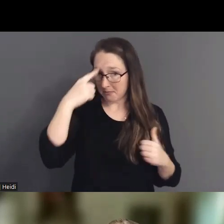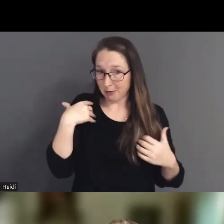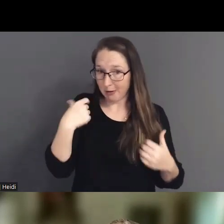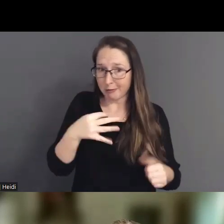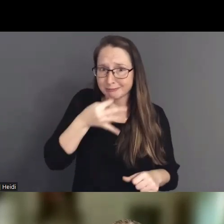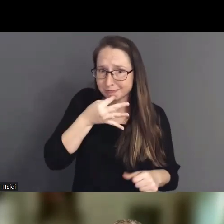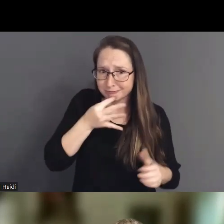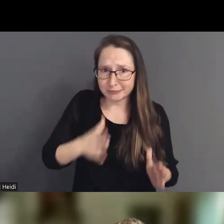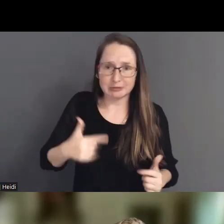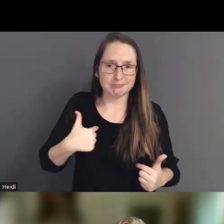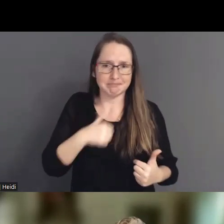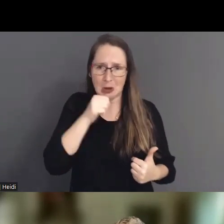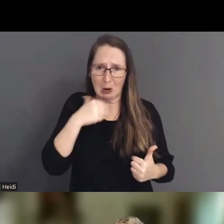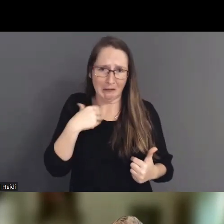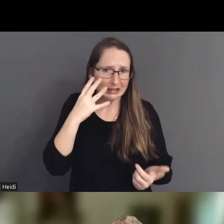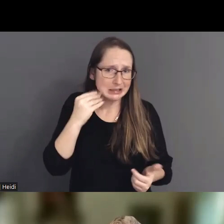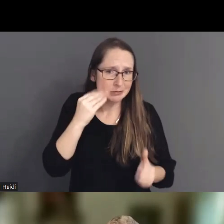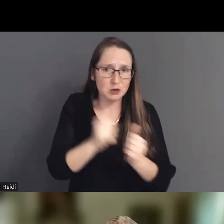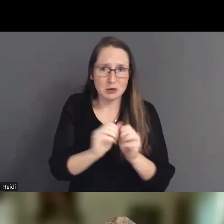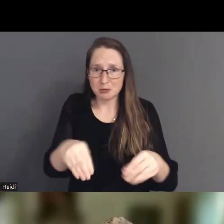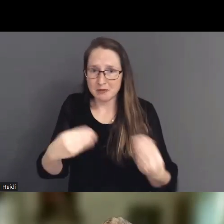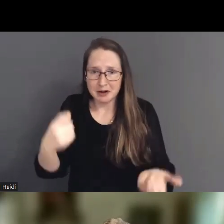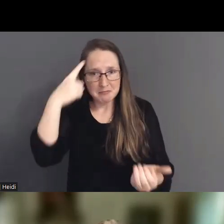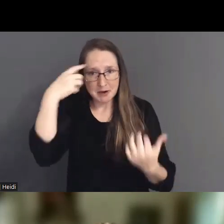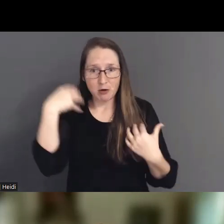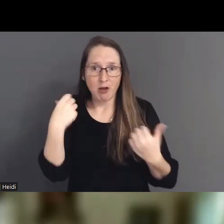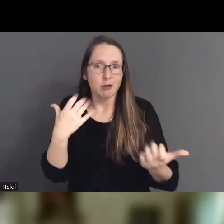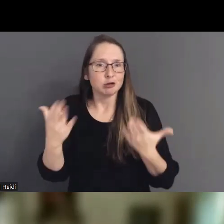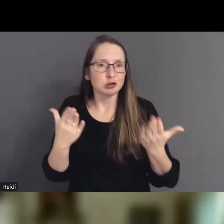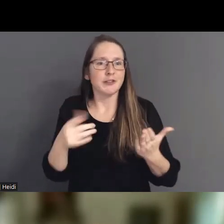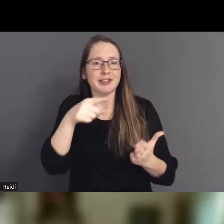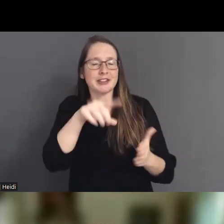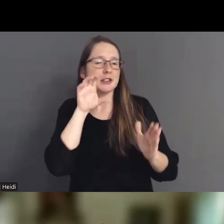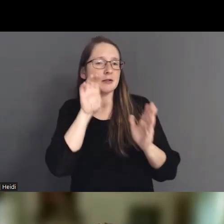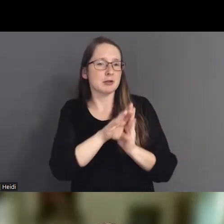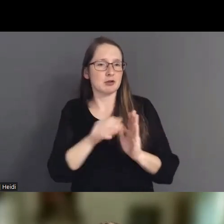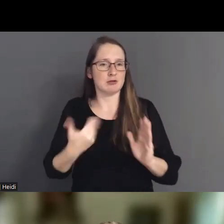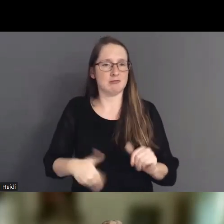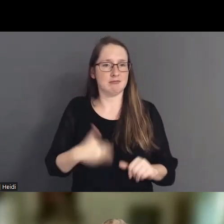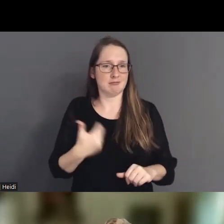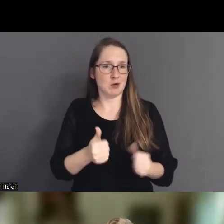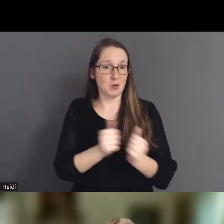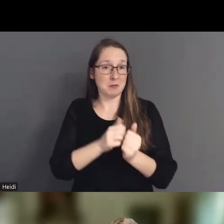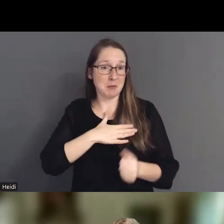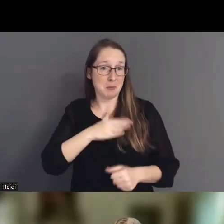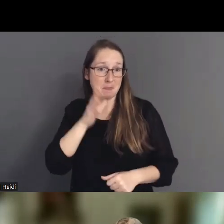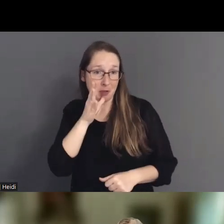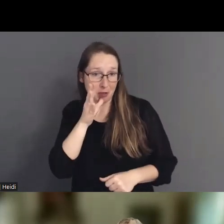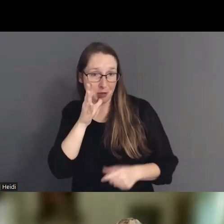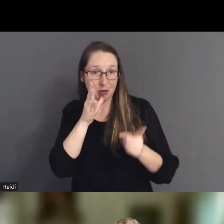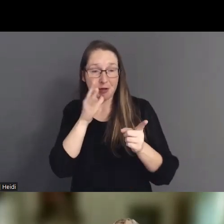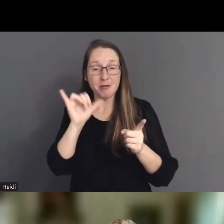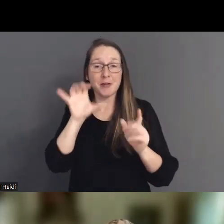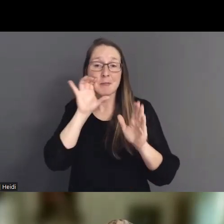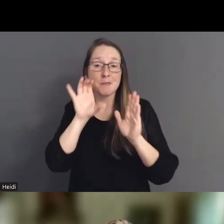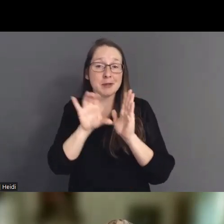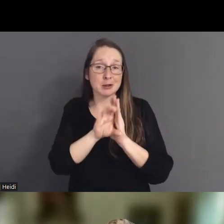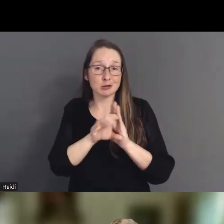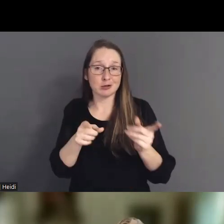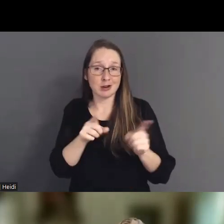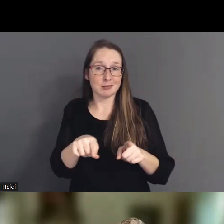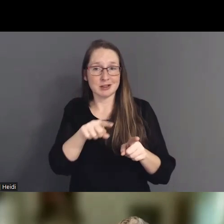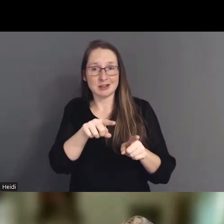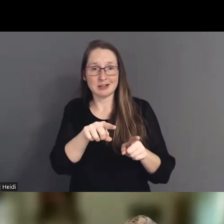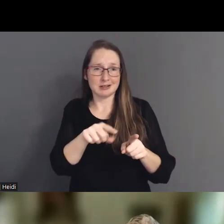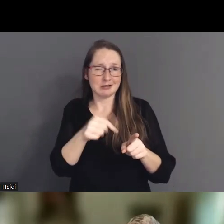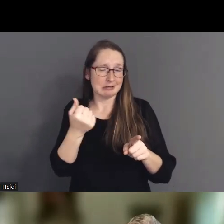expert, I don't have experience providing mental health services. This is a picture of me with my mother. And that picture was taken